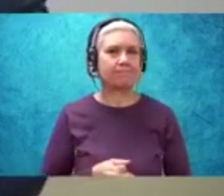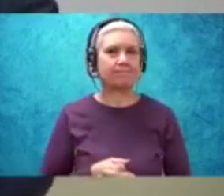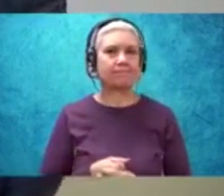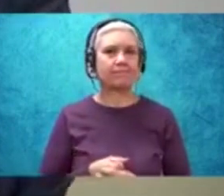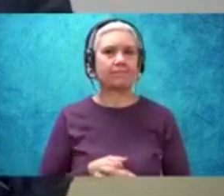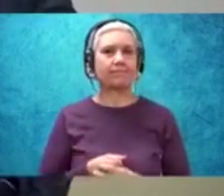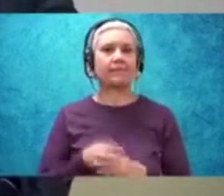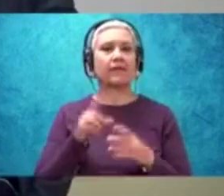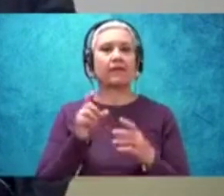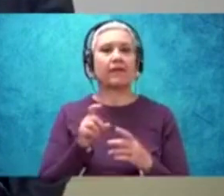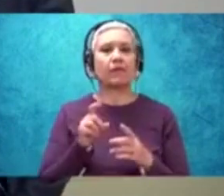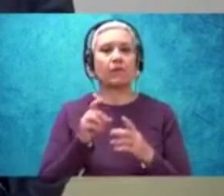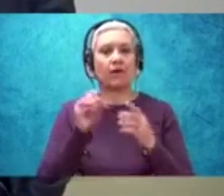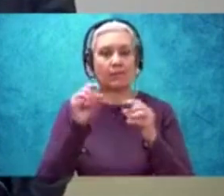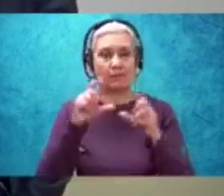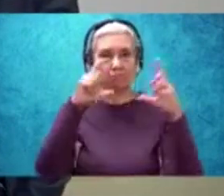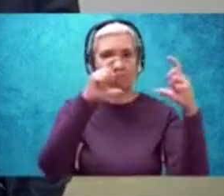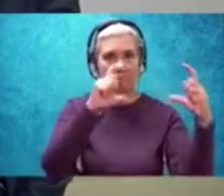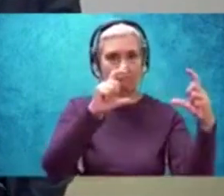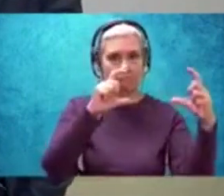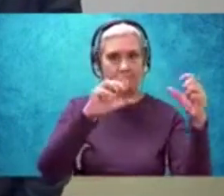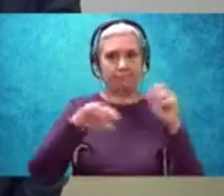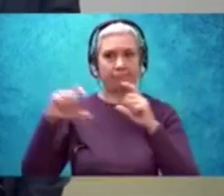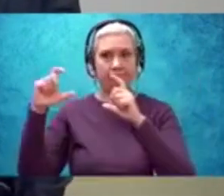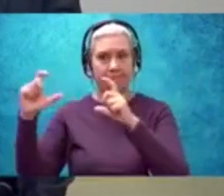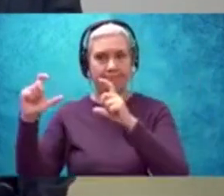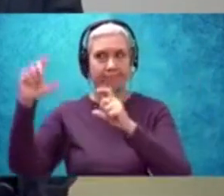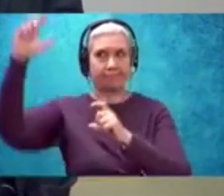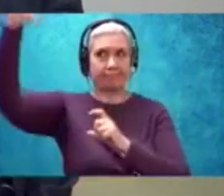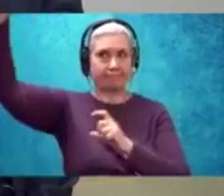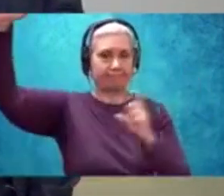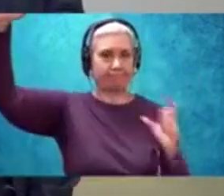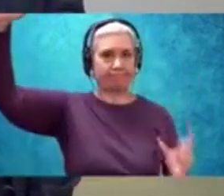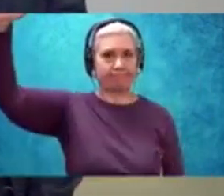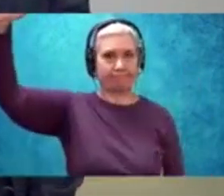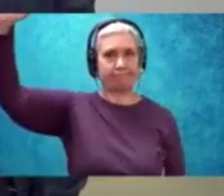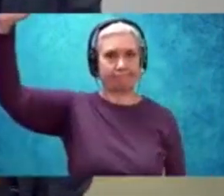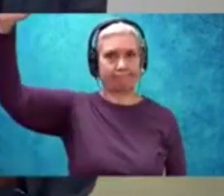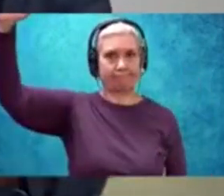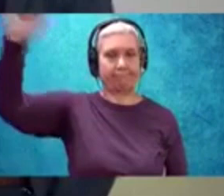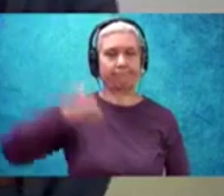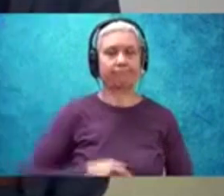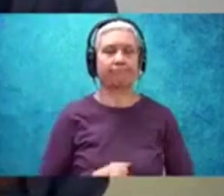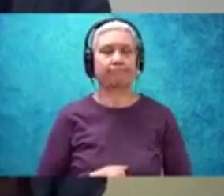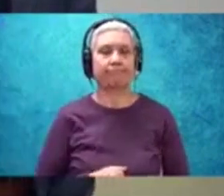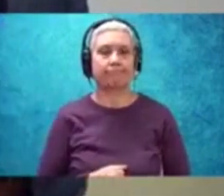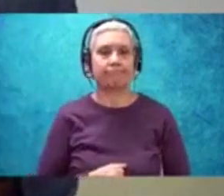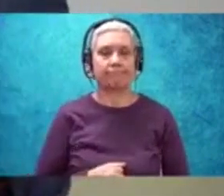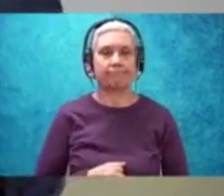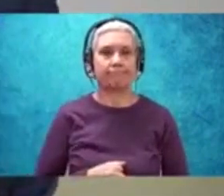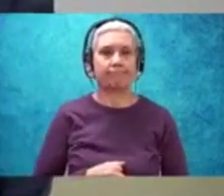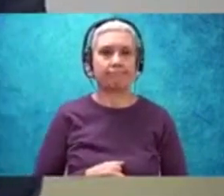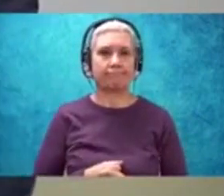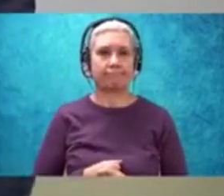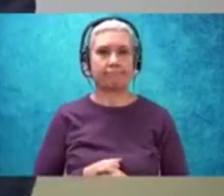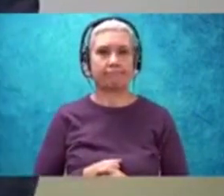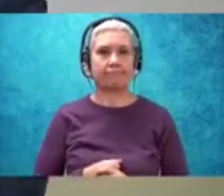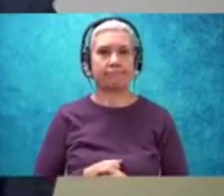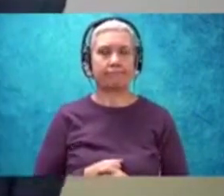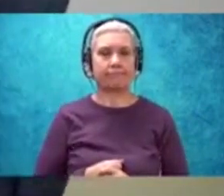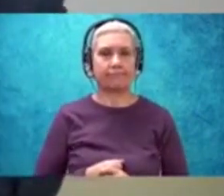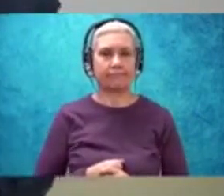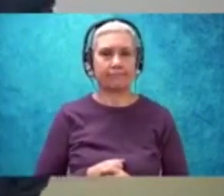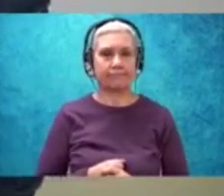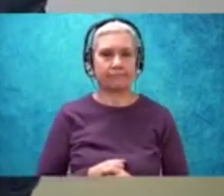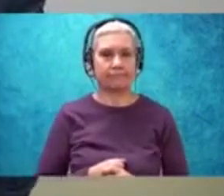those remaining values into the upper right and bottom left corners. And once we've got it listed,